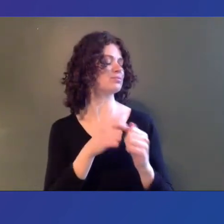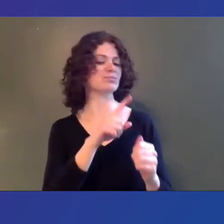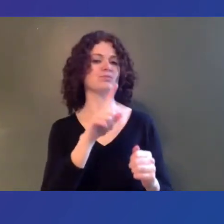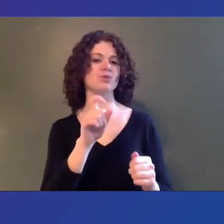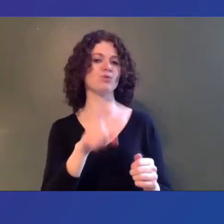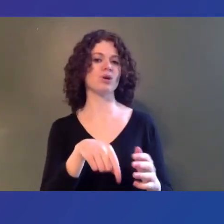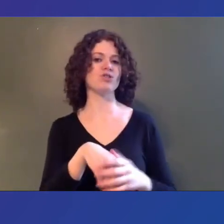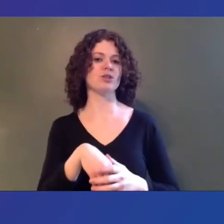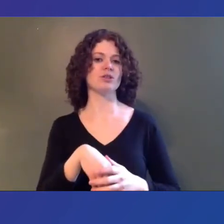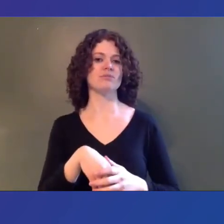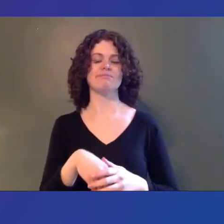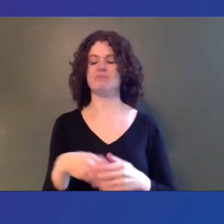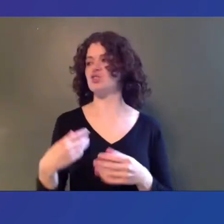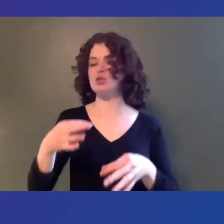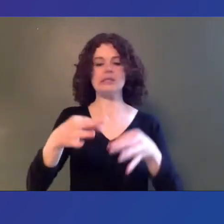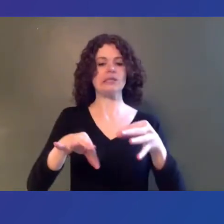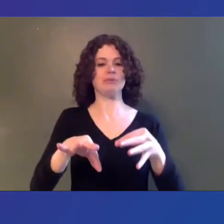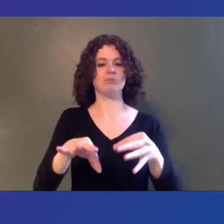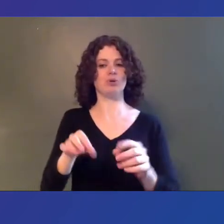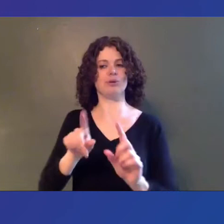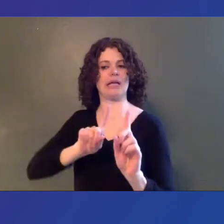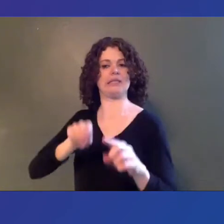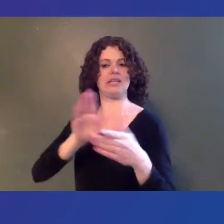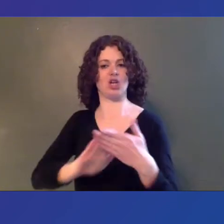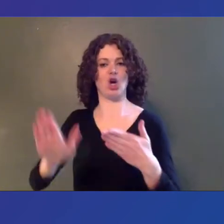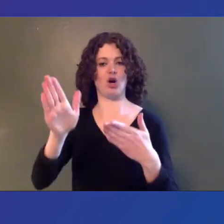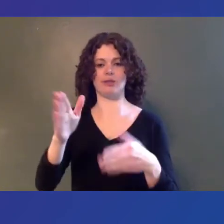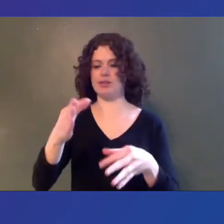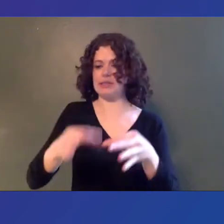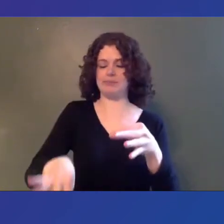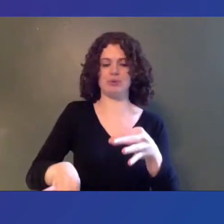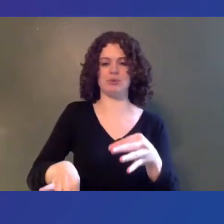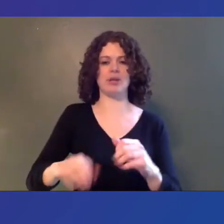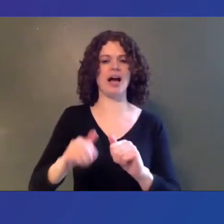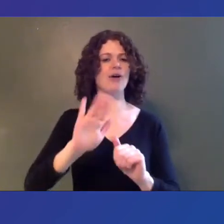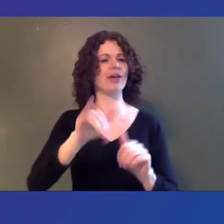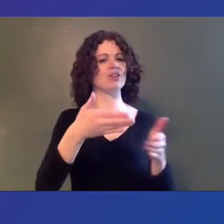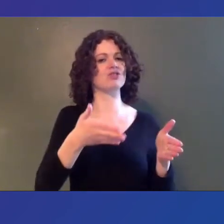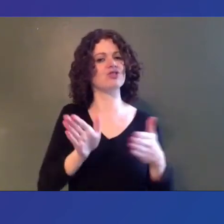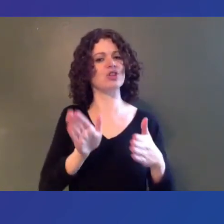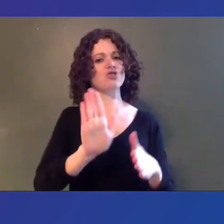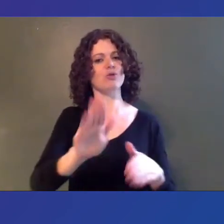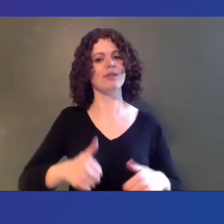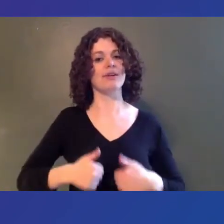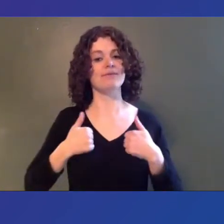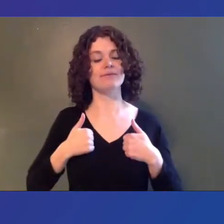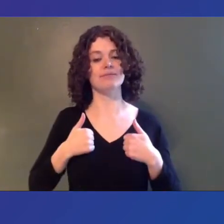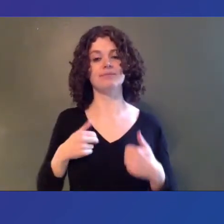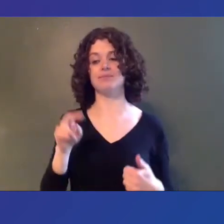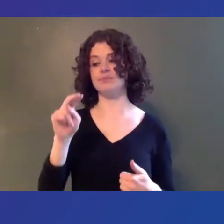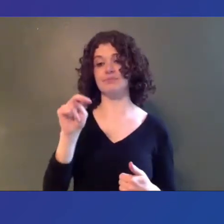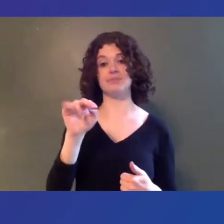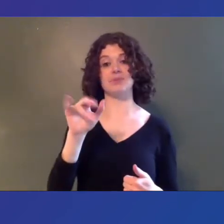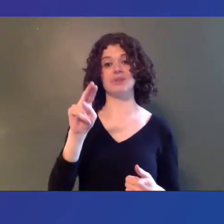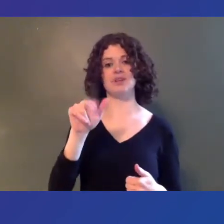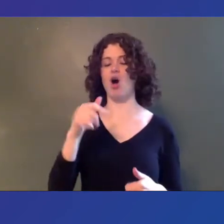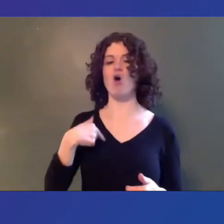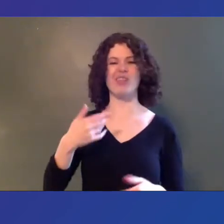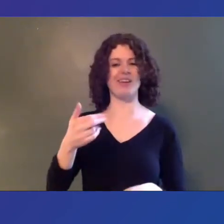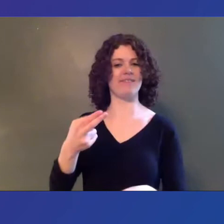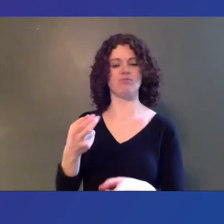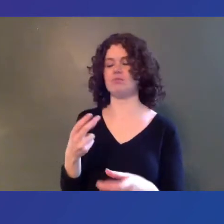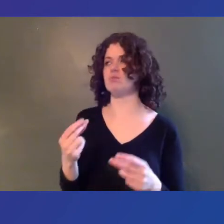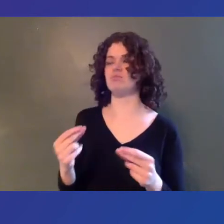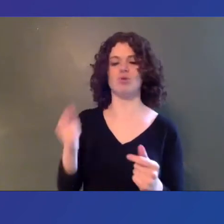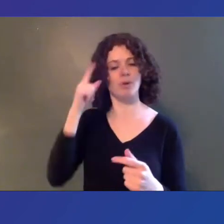thinking? Yeah. Oh, I something come to mind really quickly. This is Nina. I was still